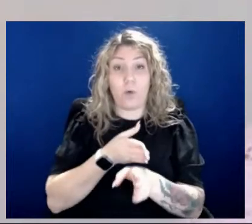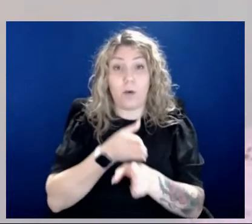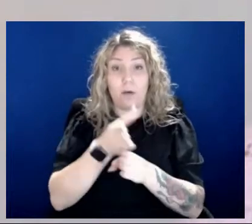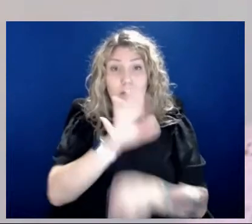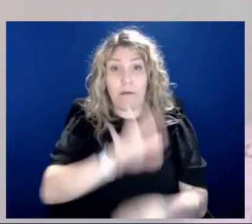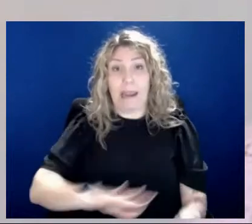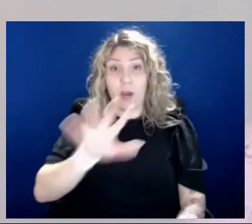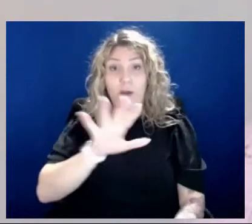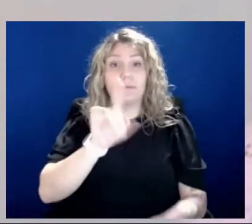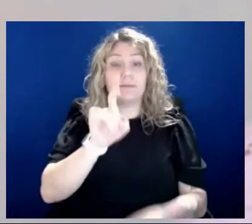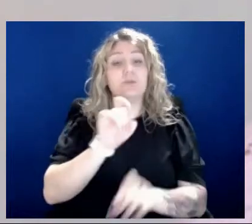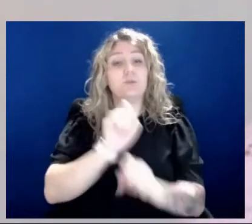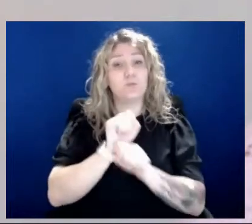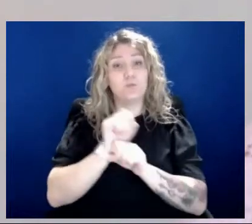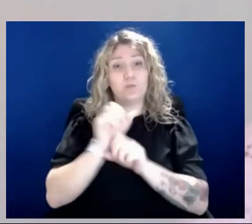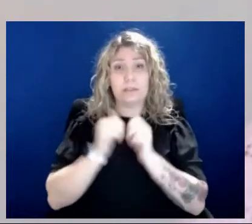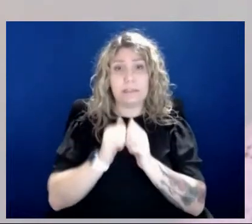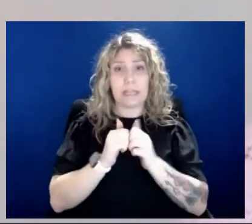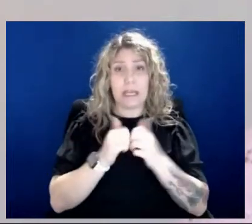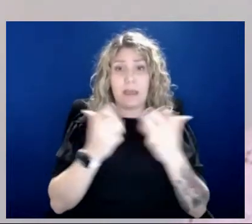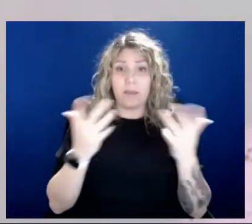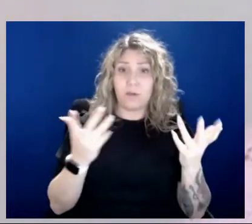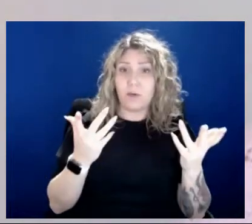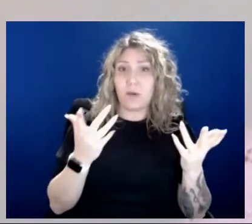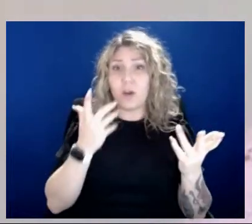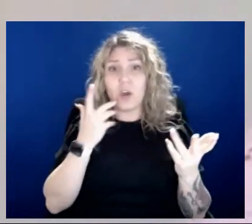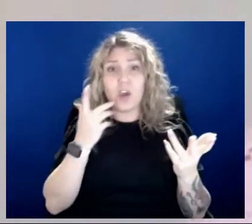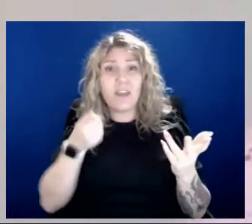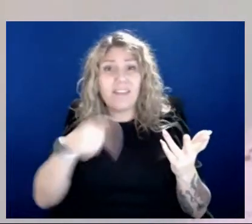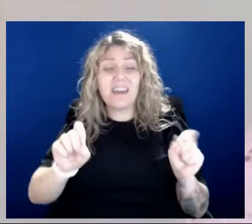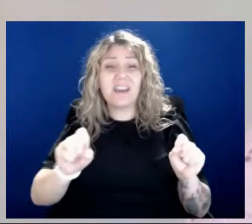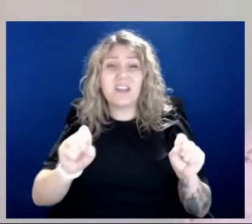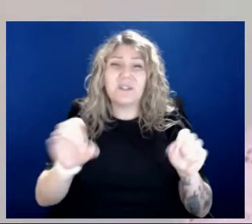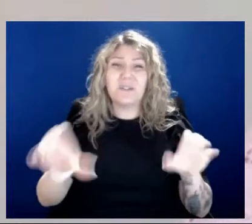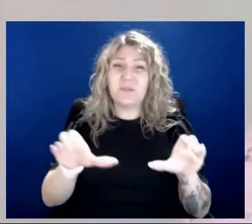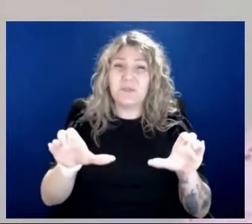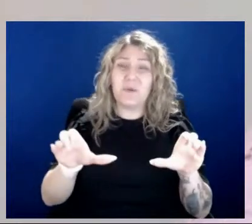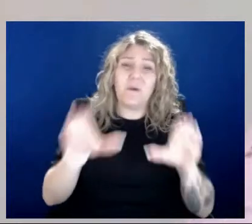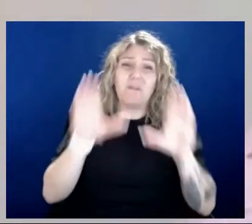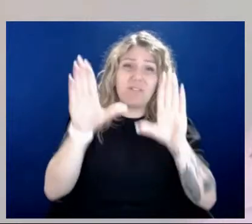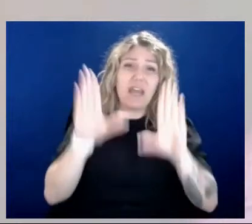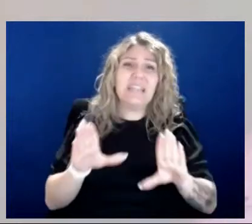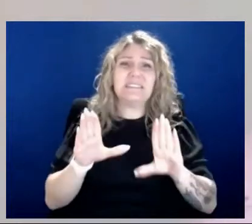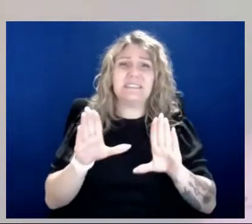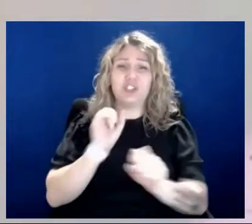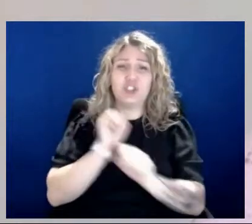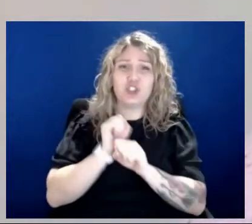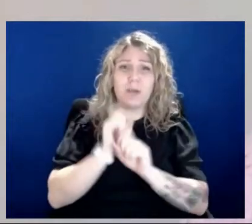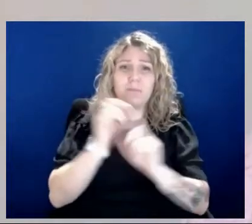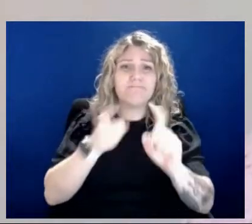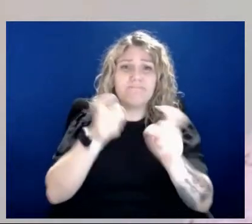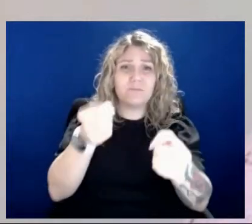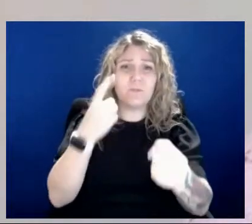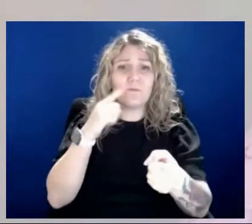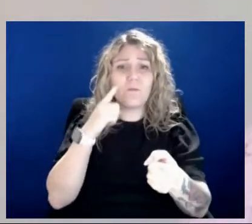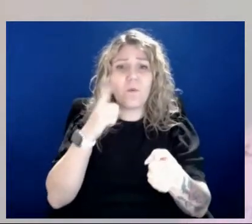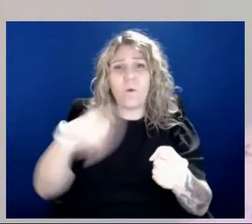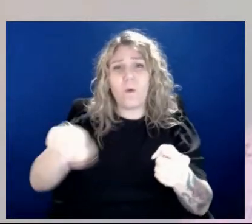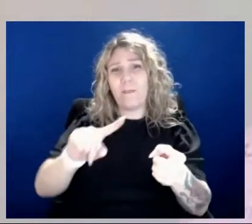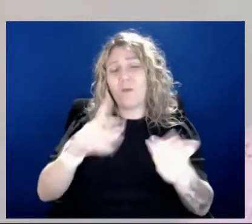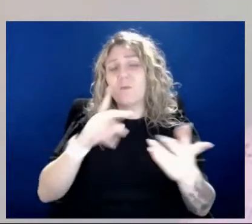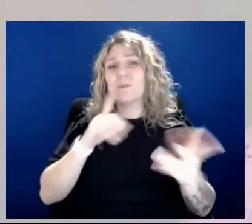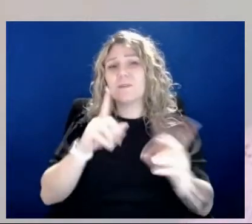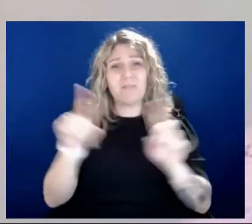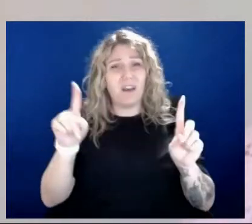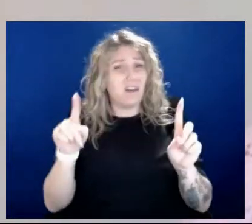work together. While Care, MetroCare, they do a fantastic job coordinating, donated care to address some of those gaps,